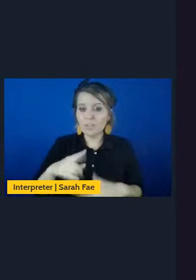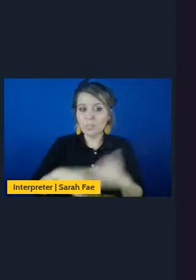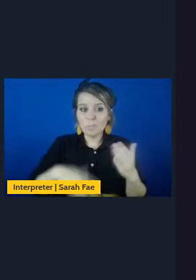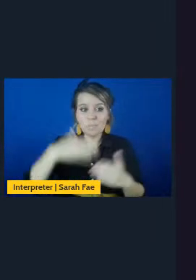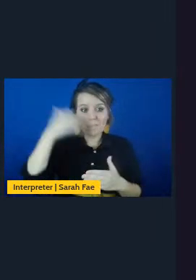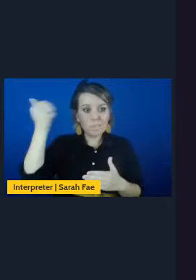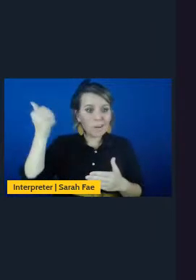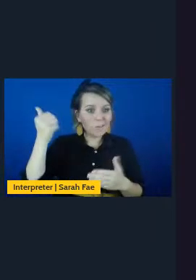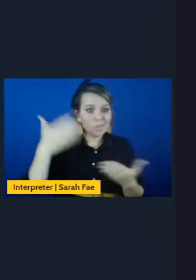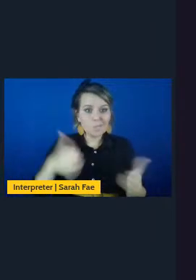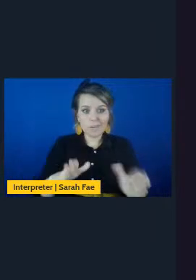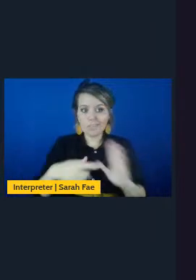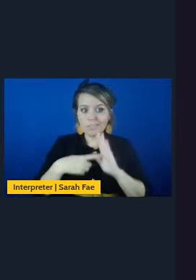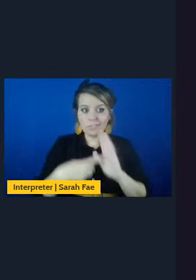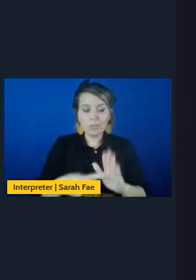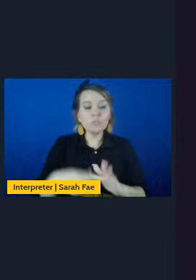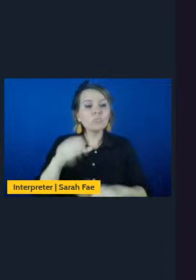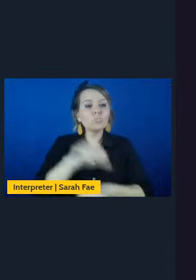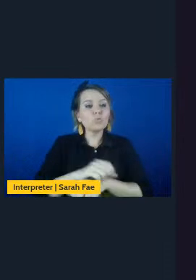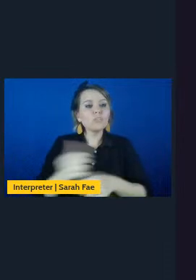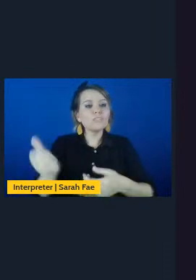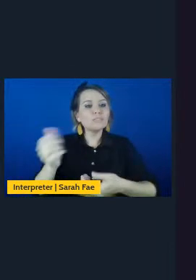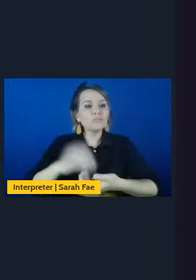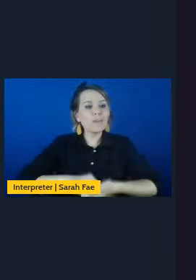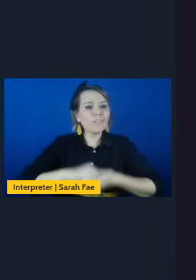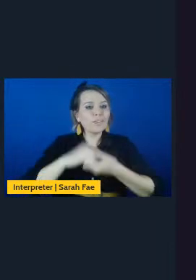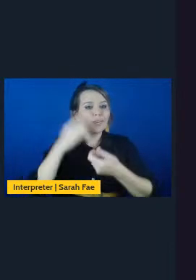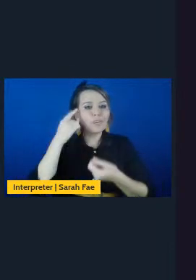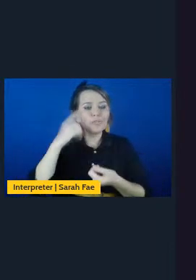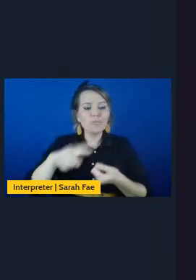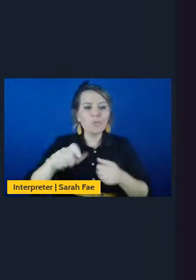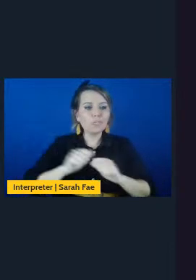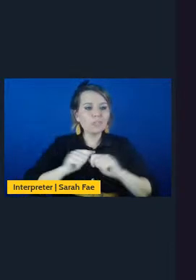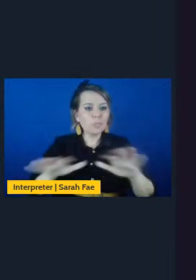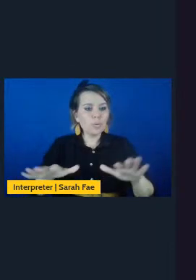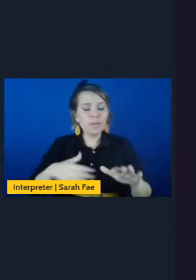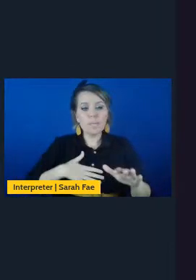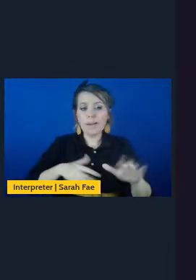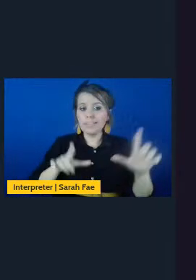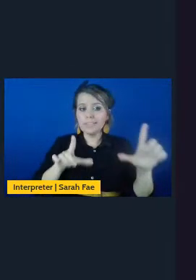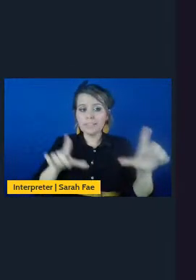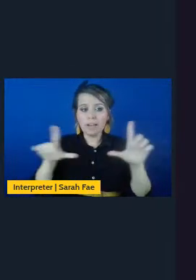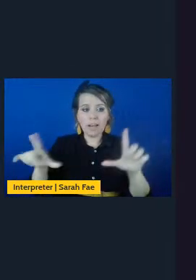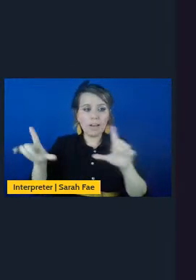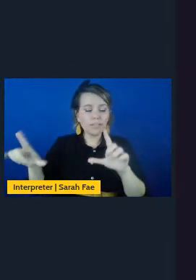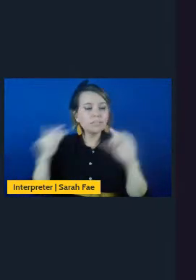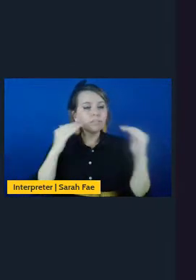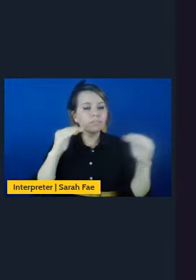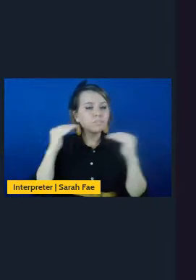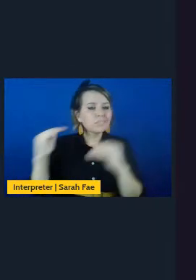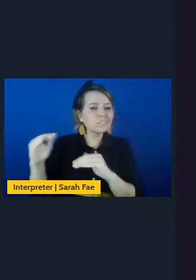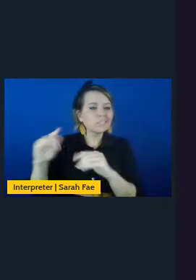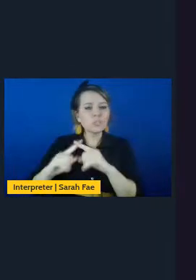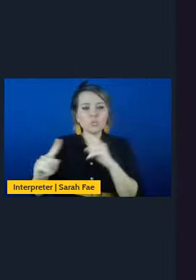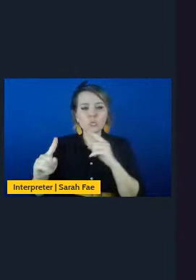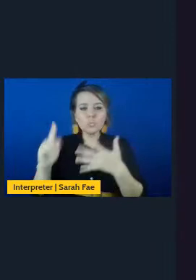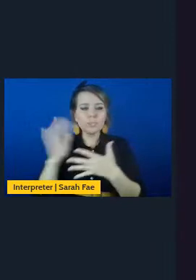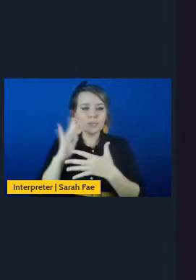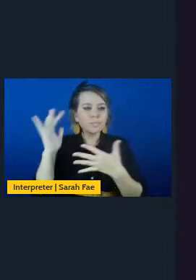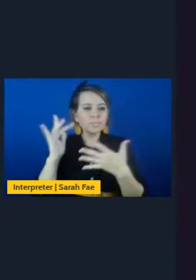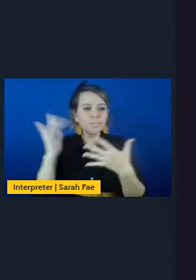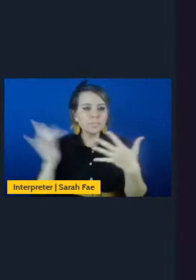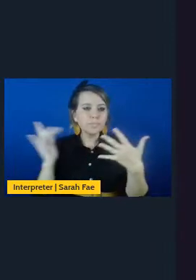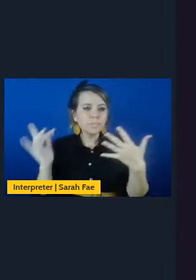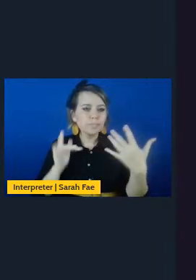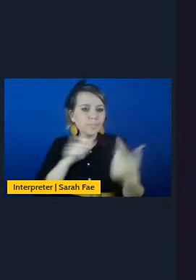than working together to deploy it? My slides are limited to highlighting some details and concepts that will